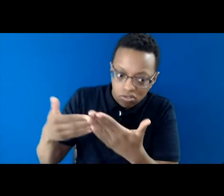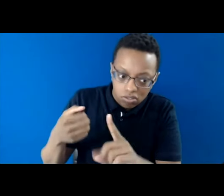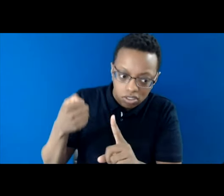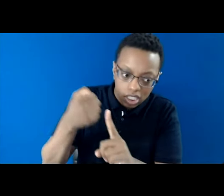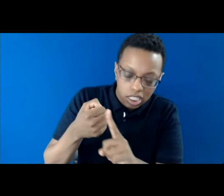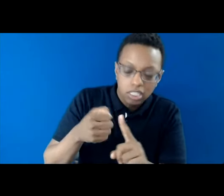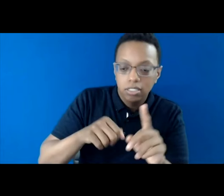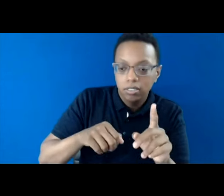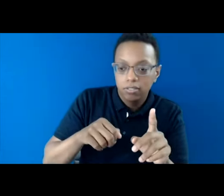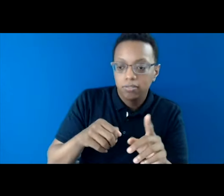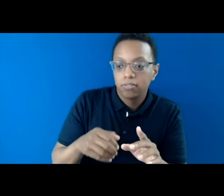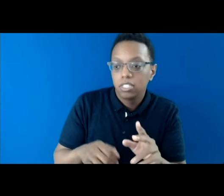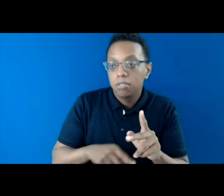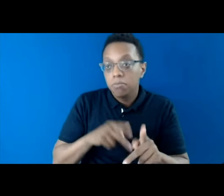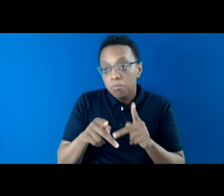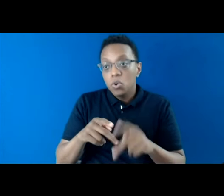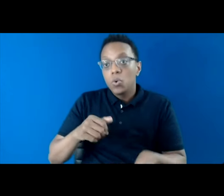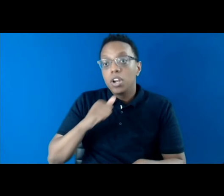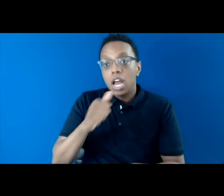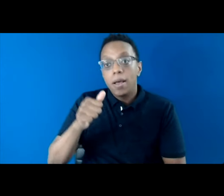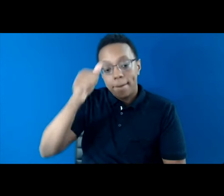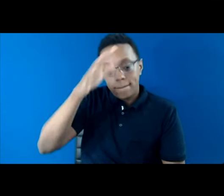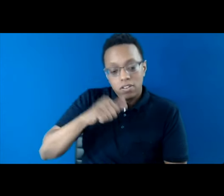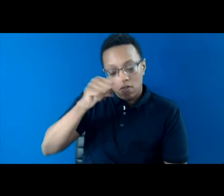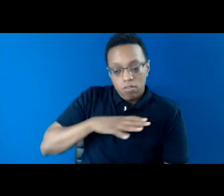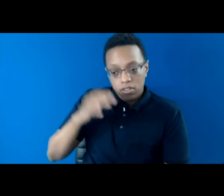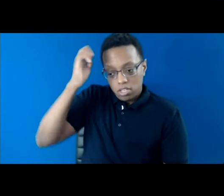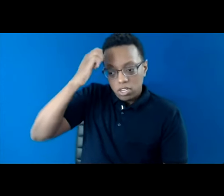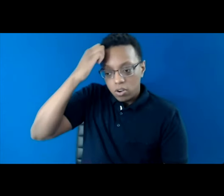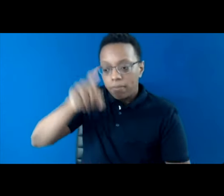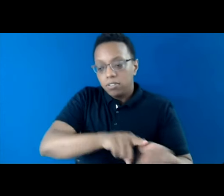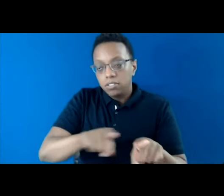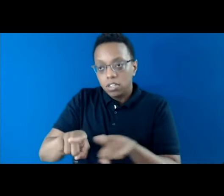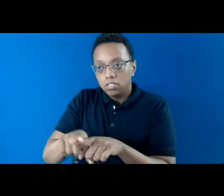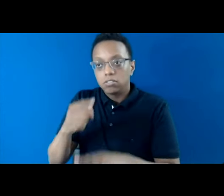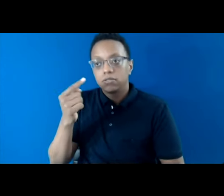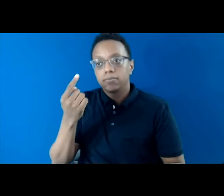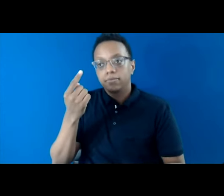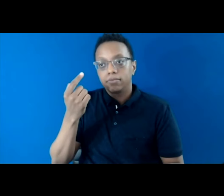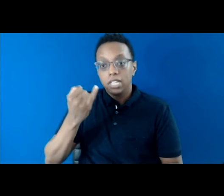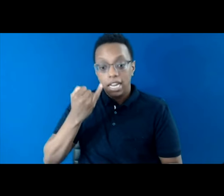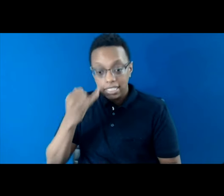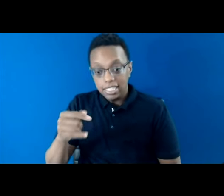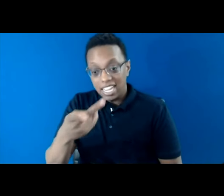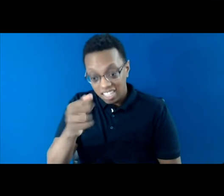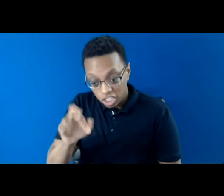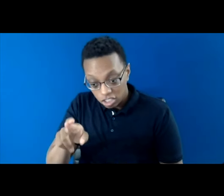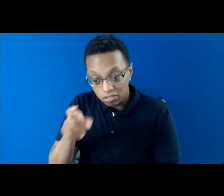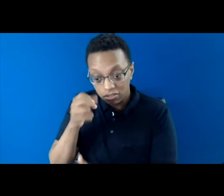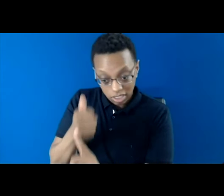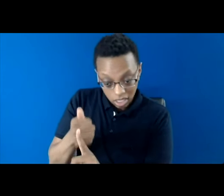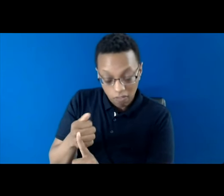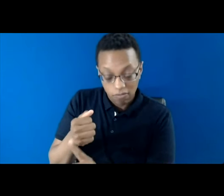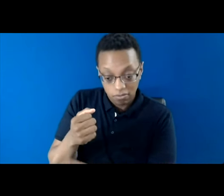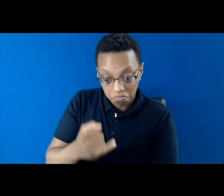not men and women like in Europe, but that also the idea of gender itself, the idea that